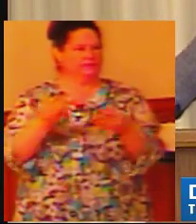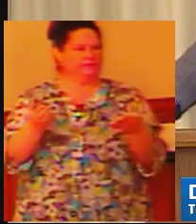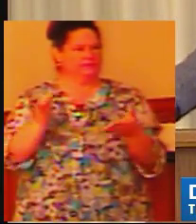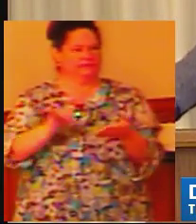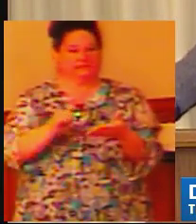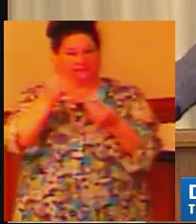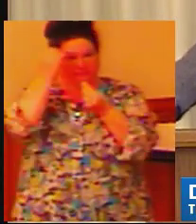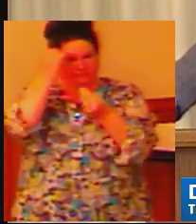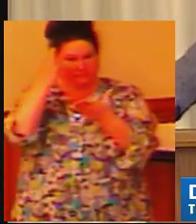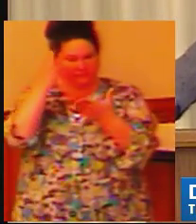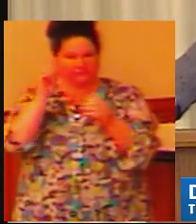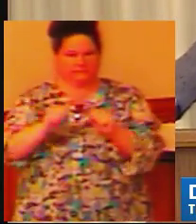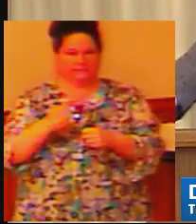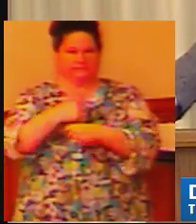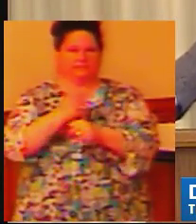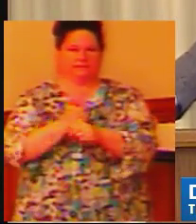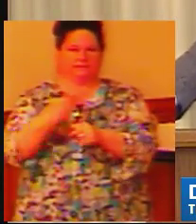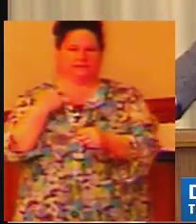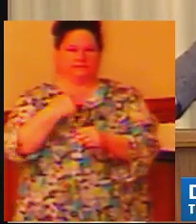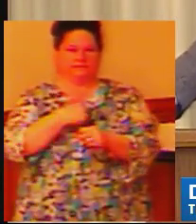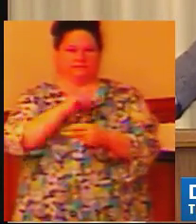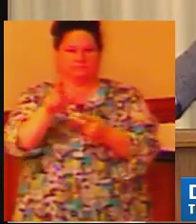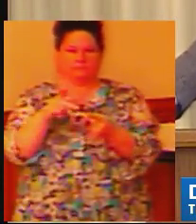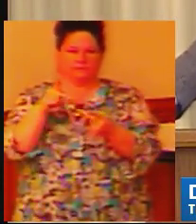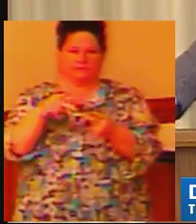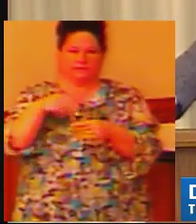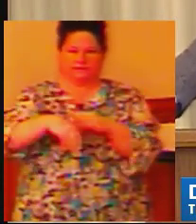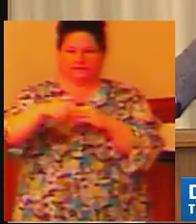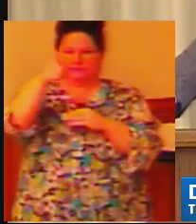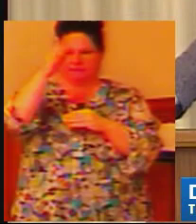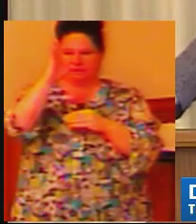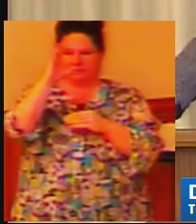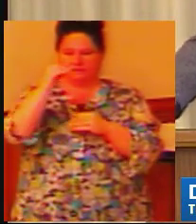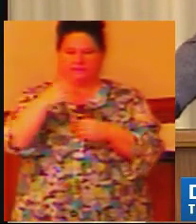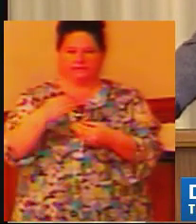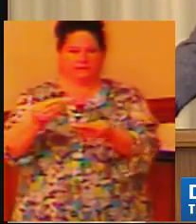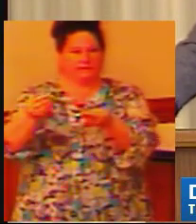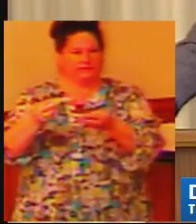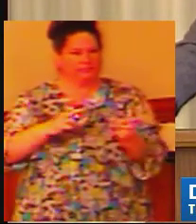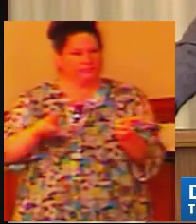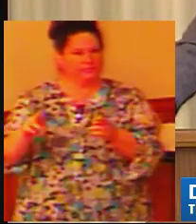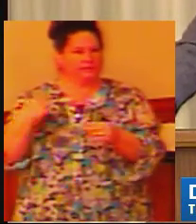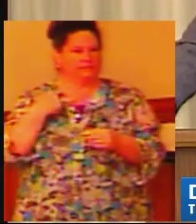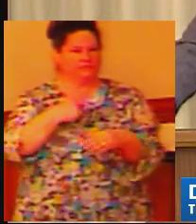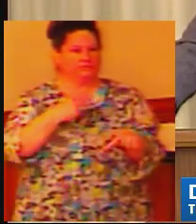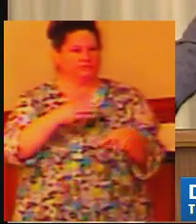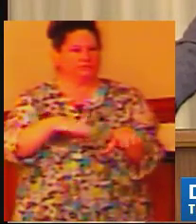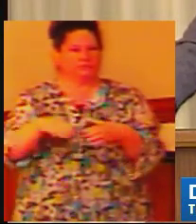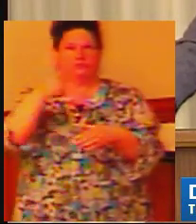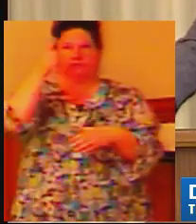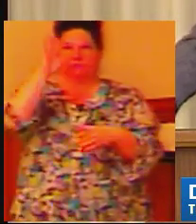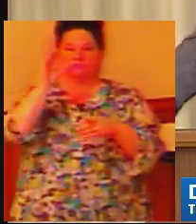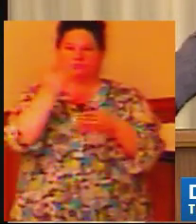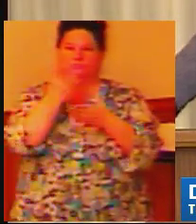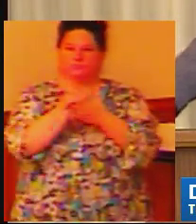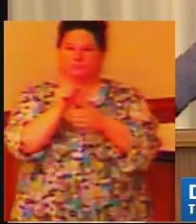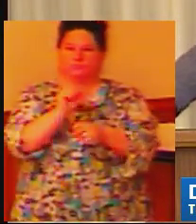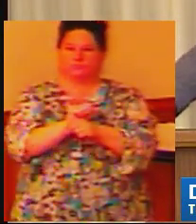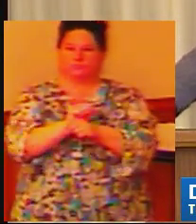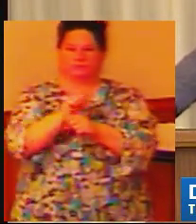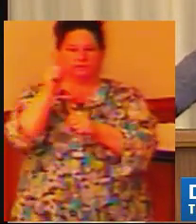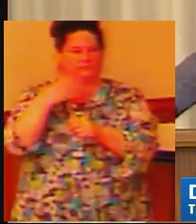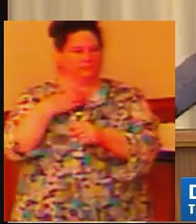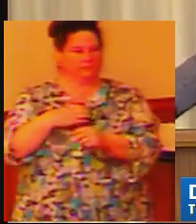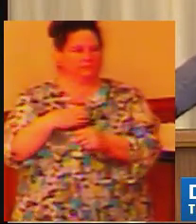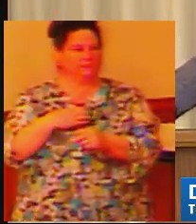can make us perfect in God and furnish us to do the good works that God has made us to do. Tells us